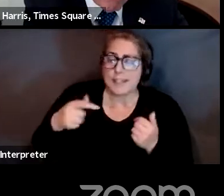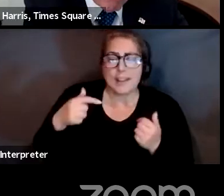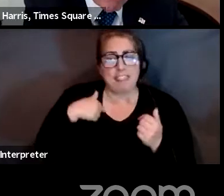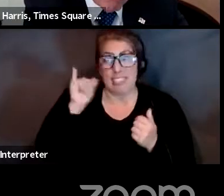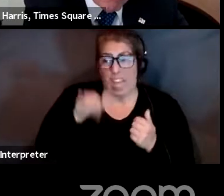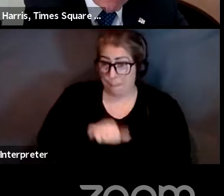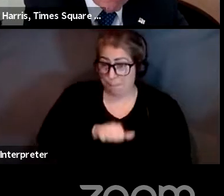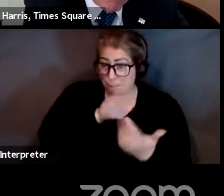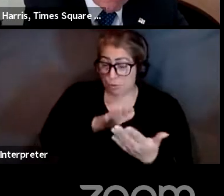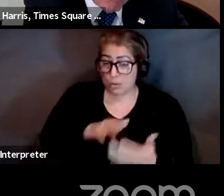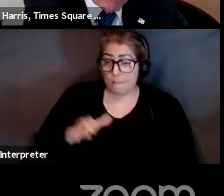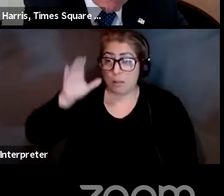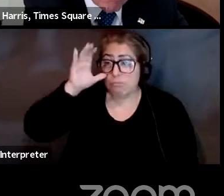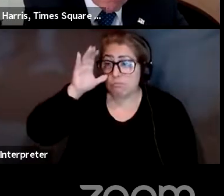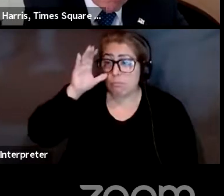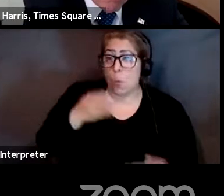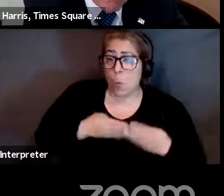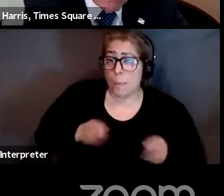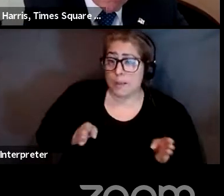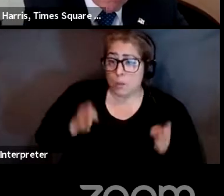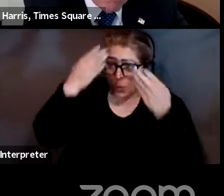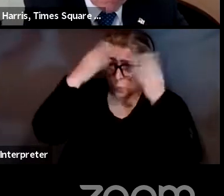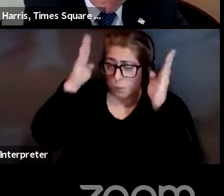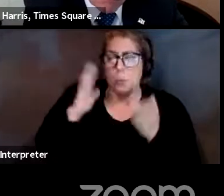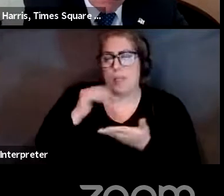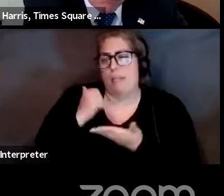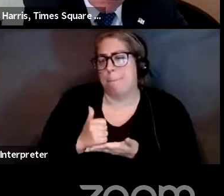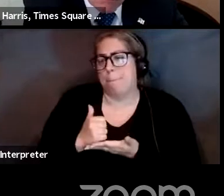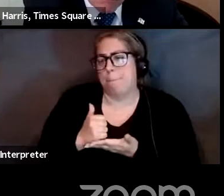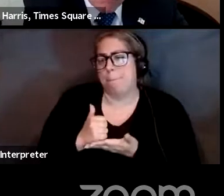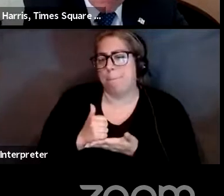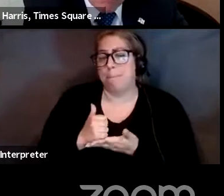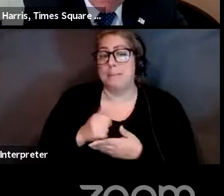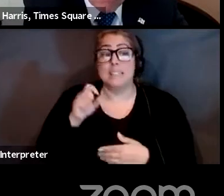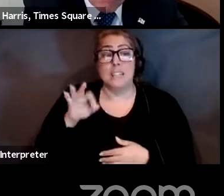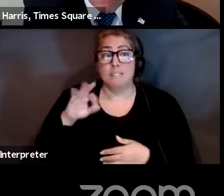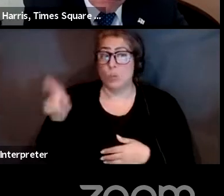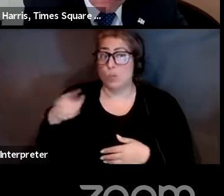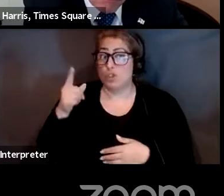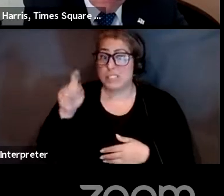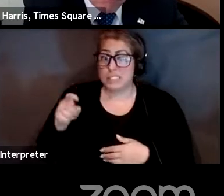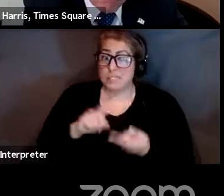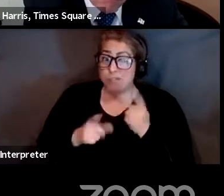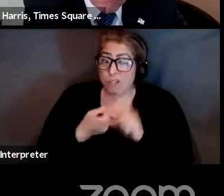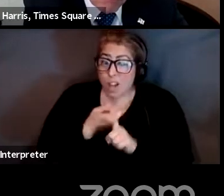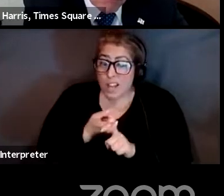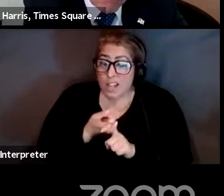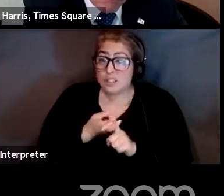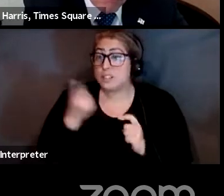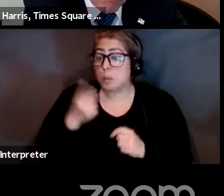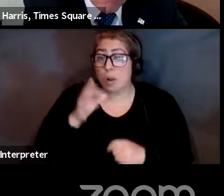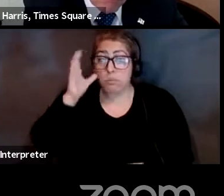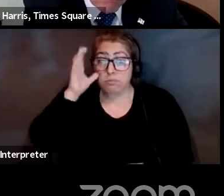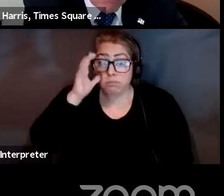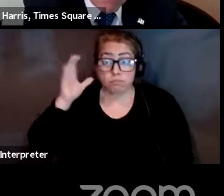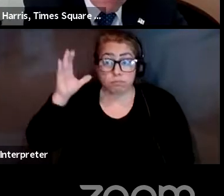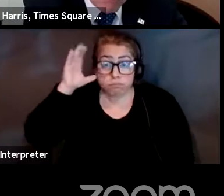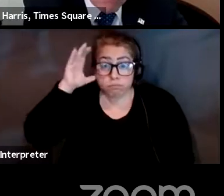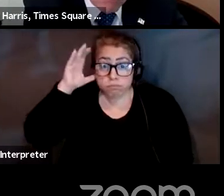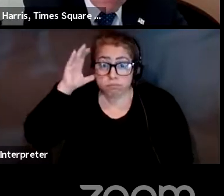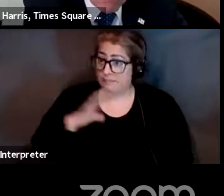And I'll help you with what you need when you're there. But if all you need is just a friend and someone to listen to, that's cool